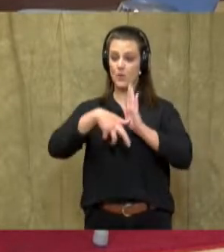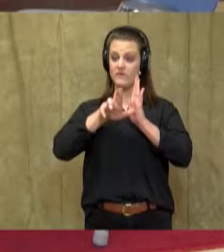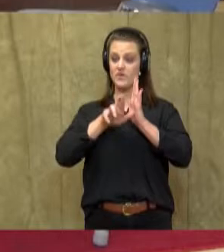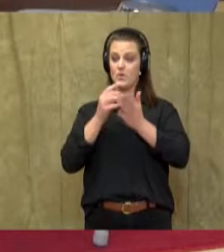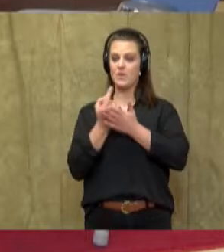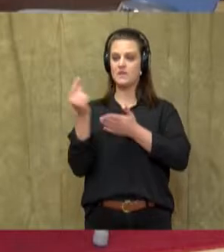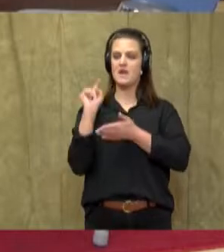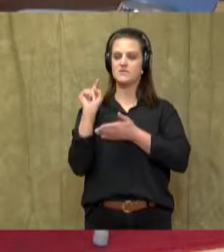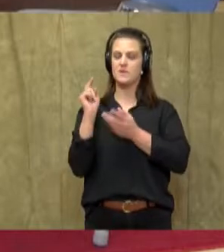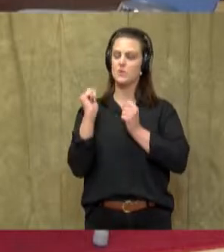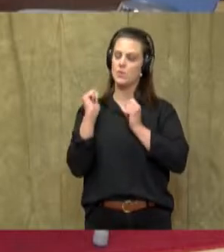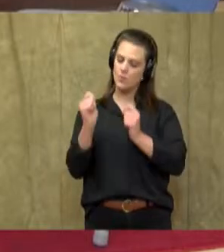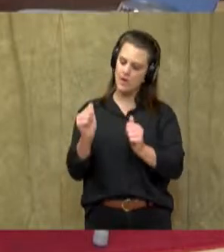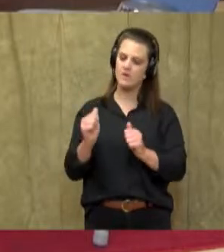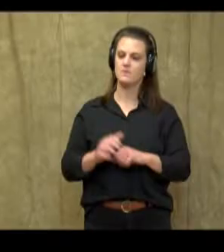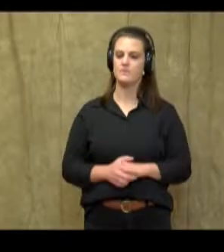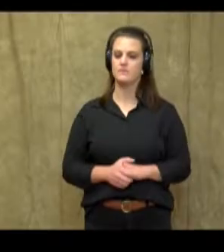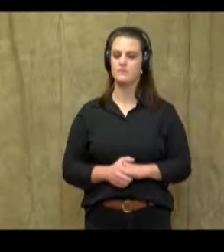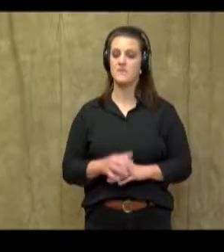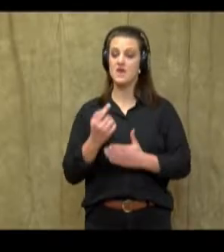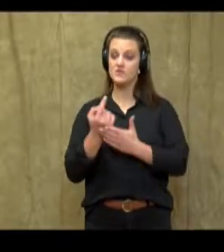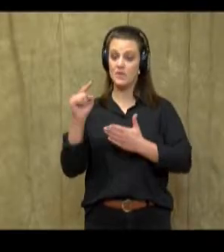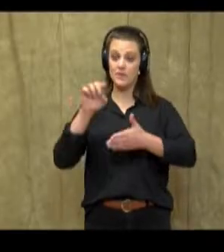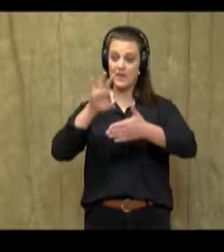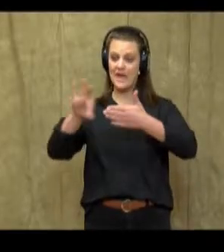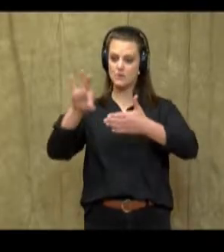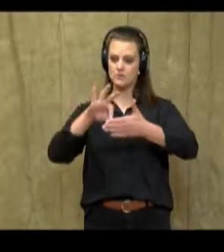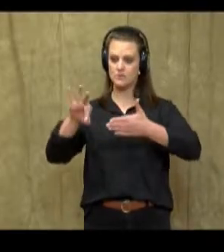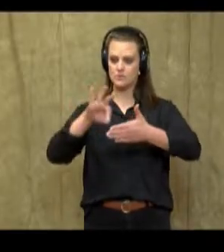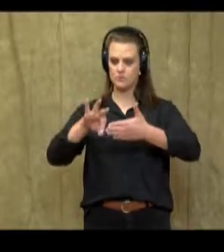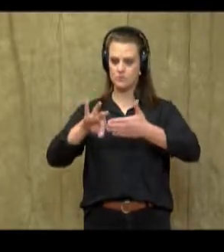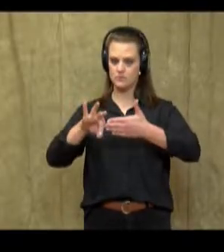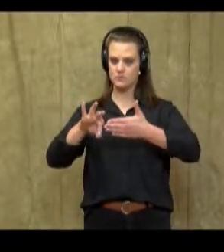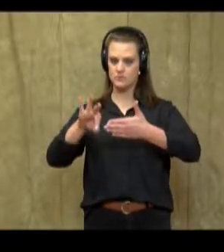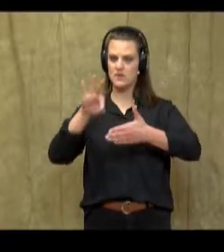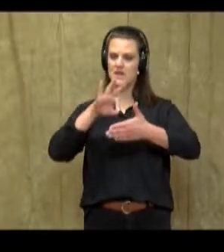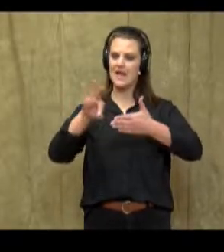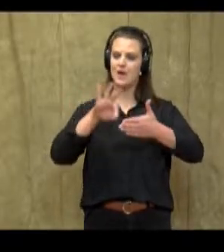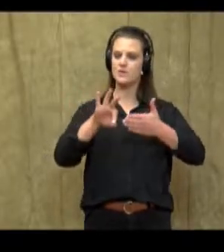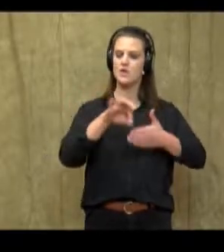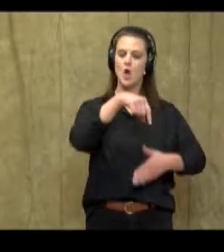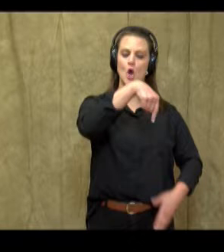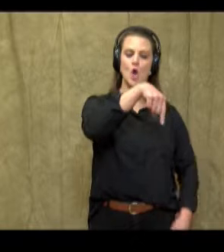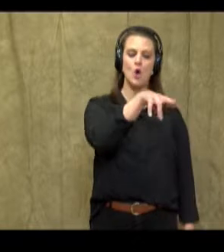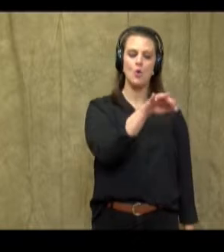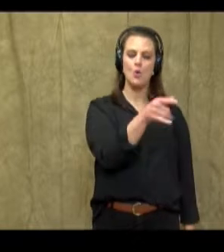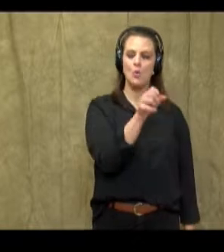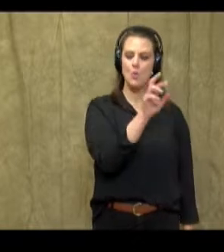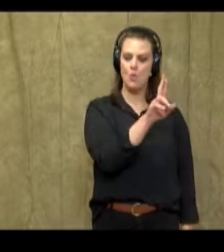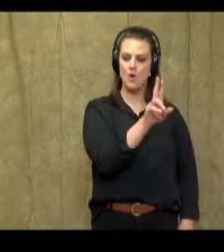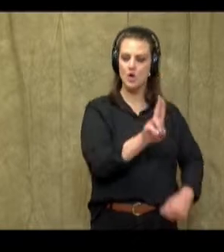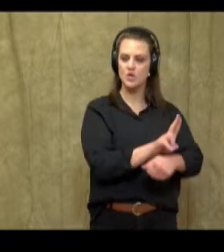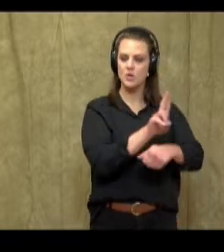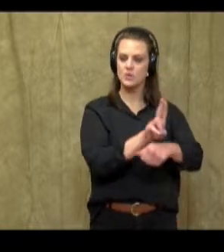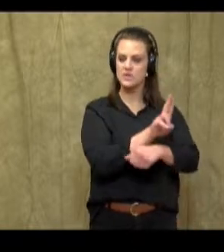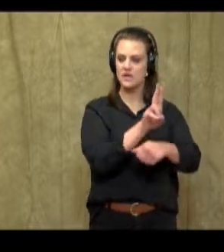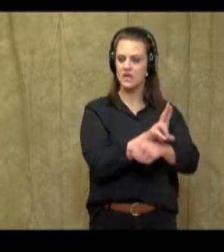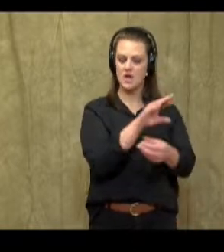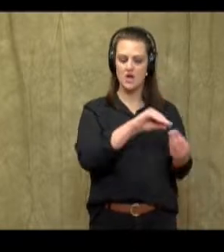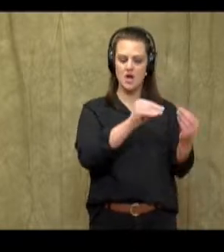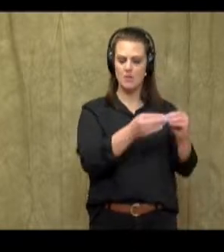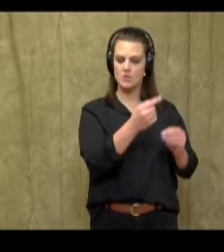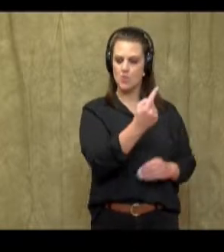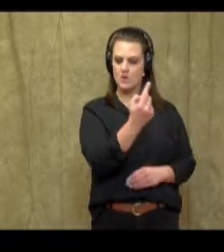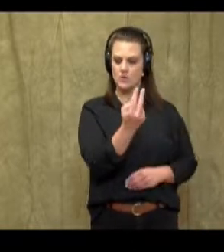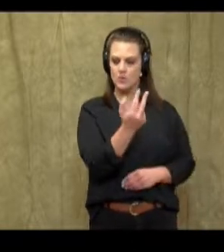we did last week quickly. Last week we counted our quarter notes using beat numbers 1